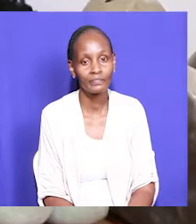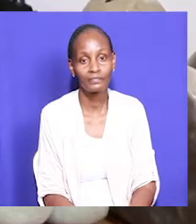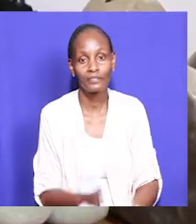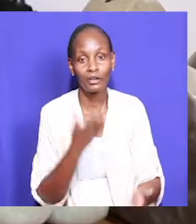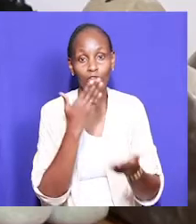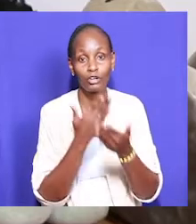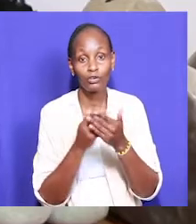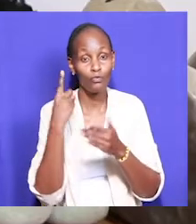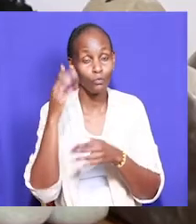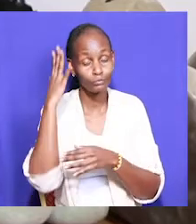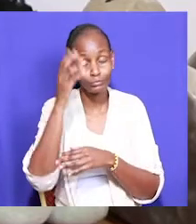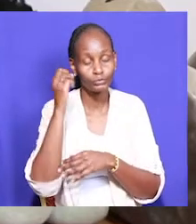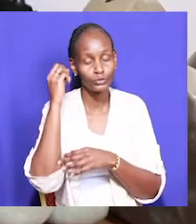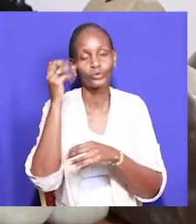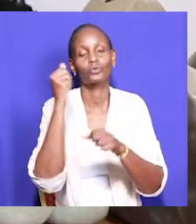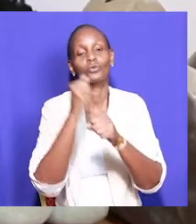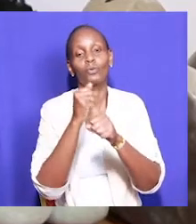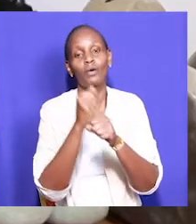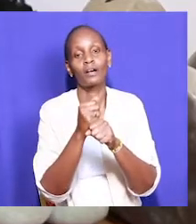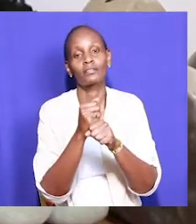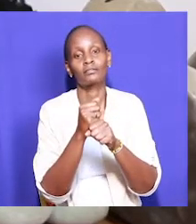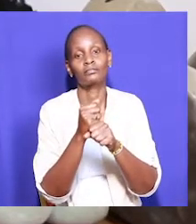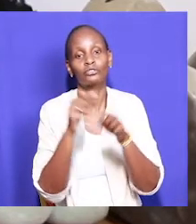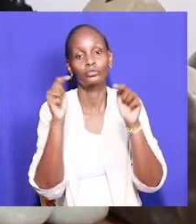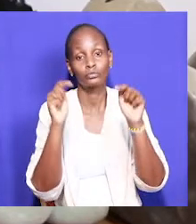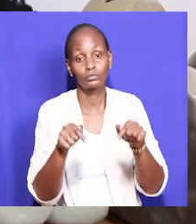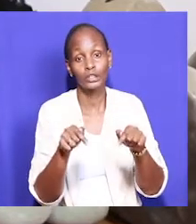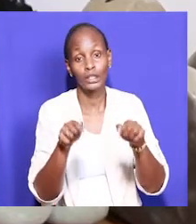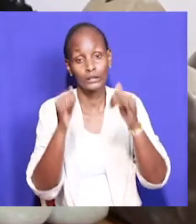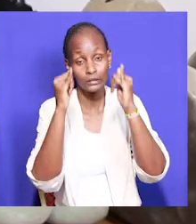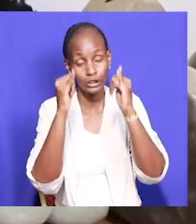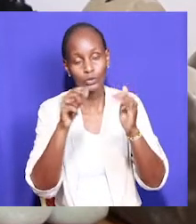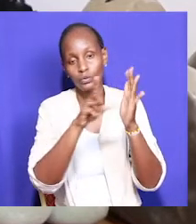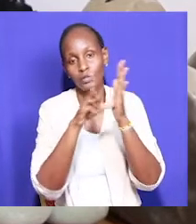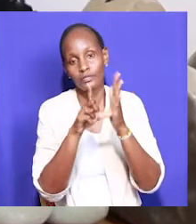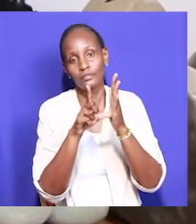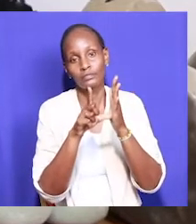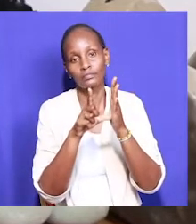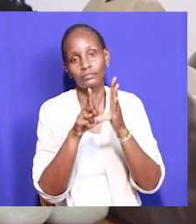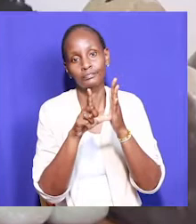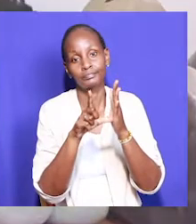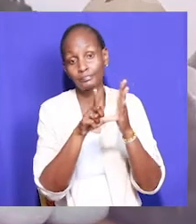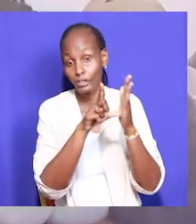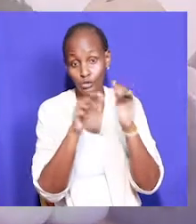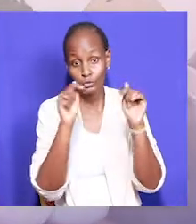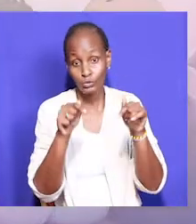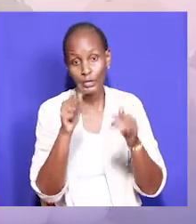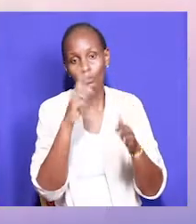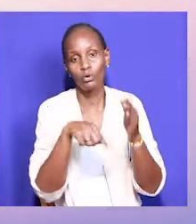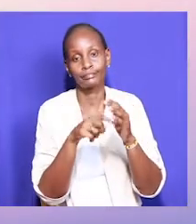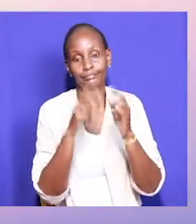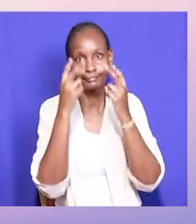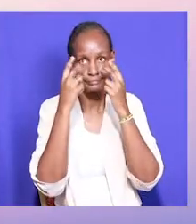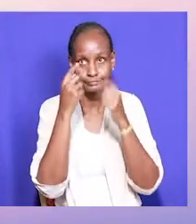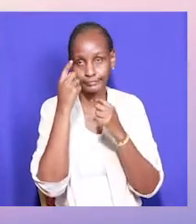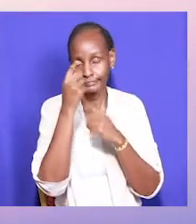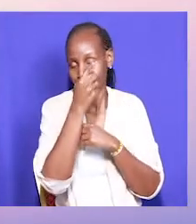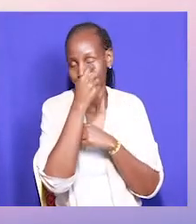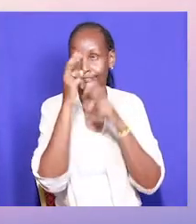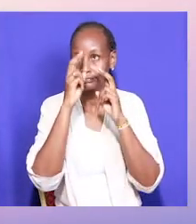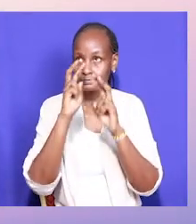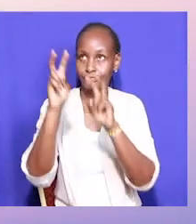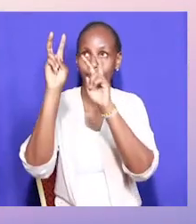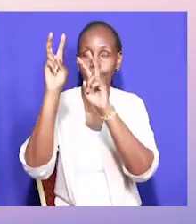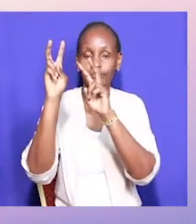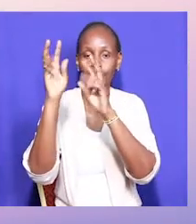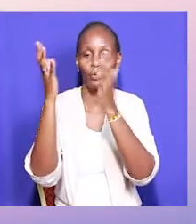Thank you for your beautiful work. Today we have a new lesson. And the lesson of the day is fixing our